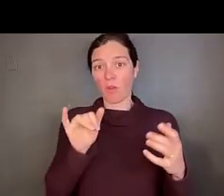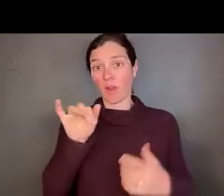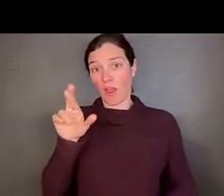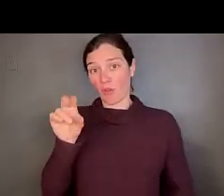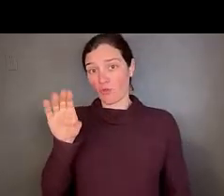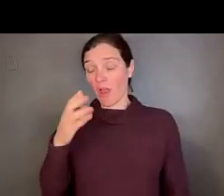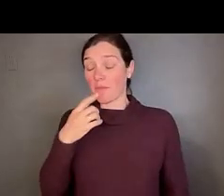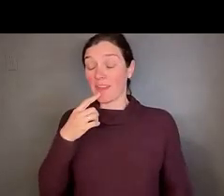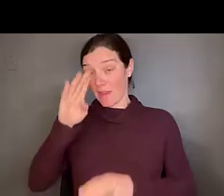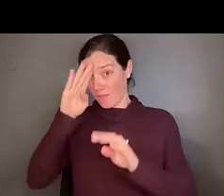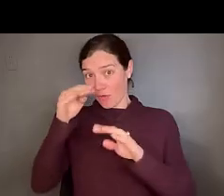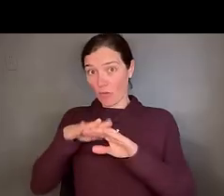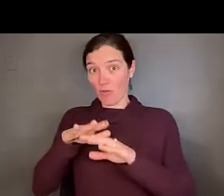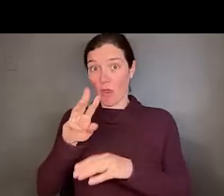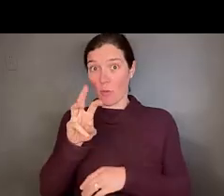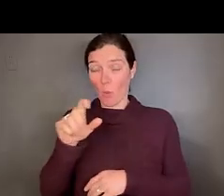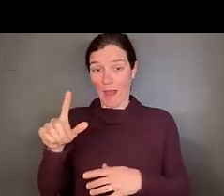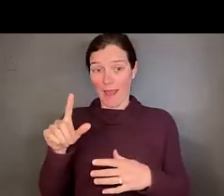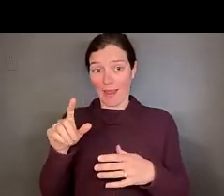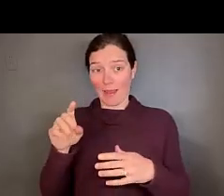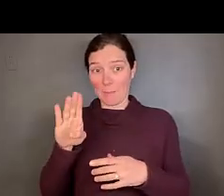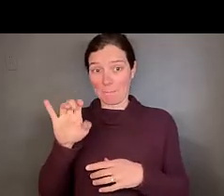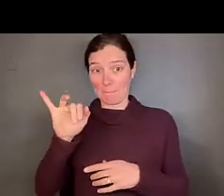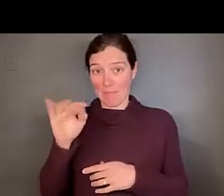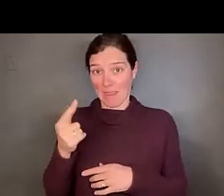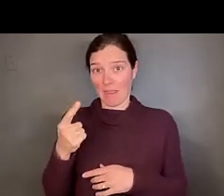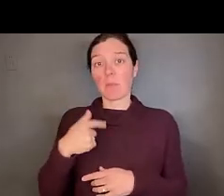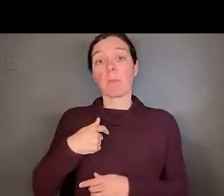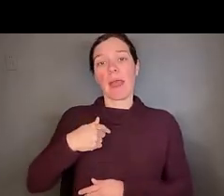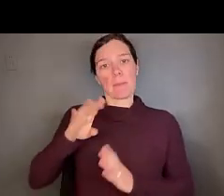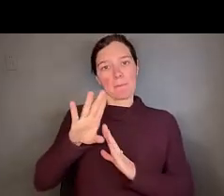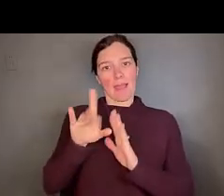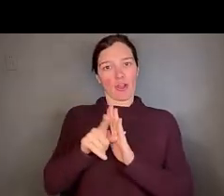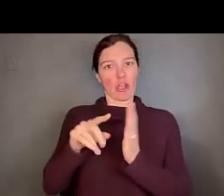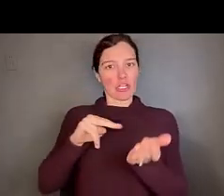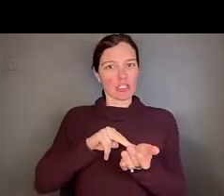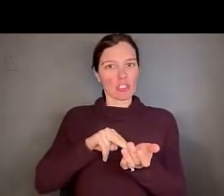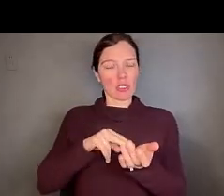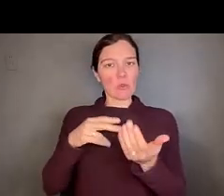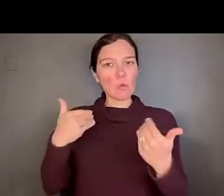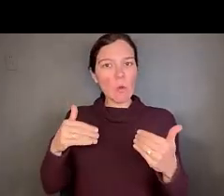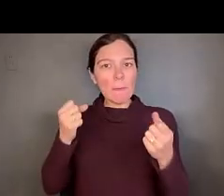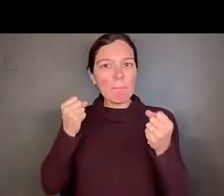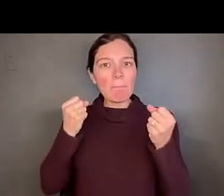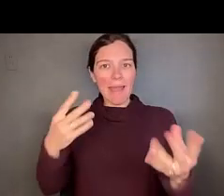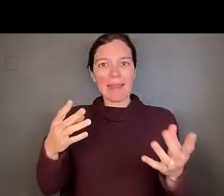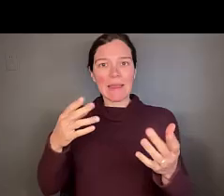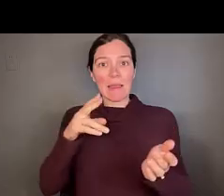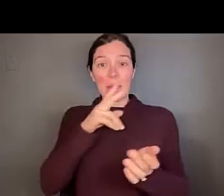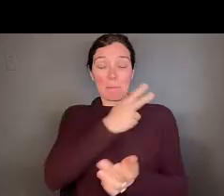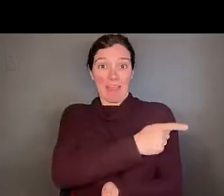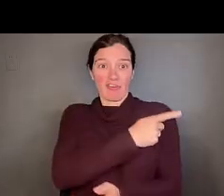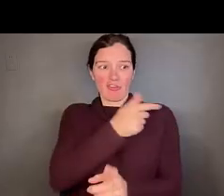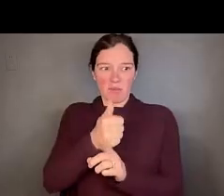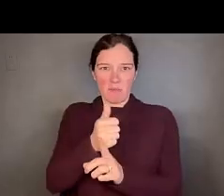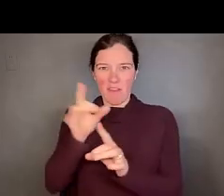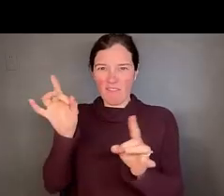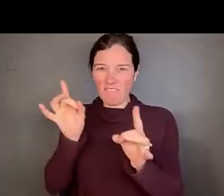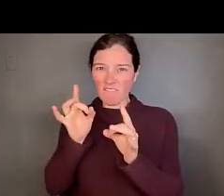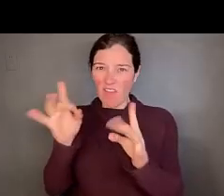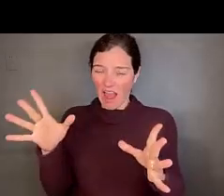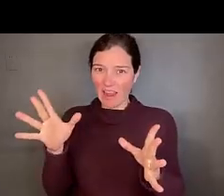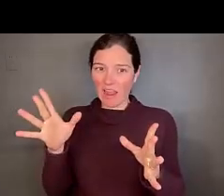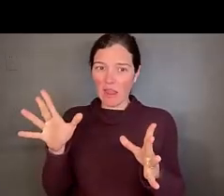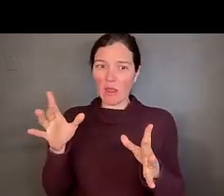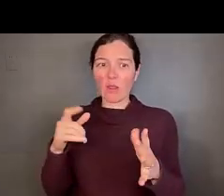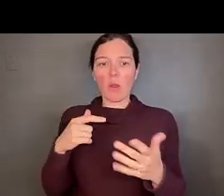well-being focus, I'm a nurse by background, and the amount of violent patients we're seeing come in is incredible. So